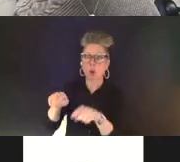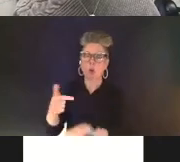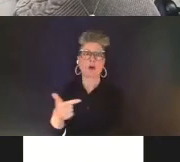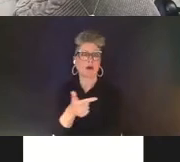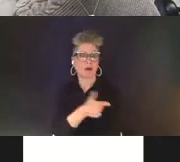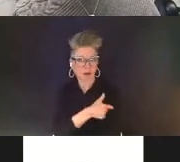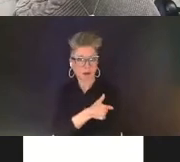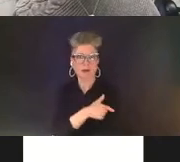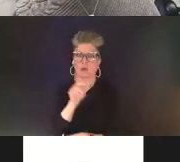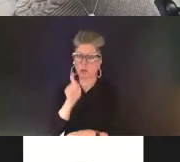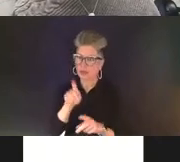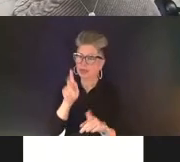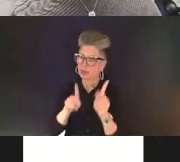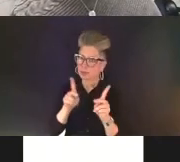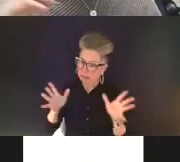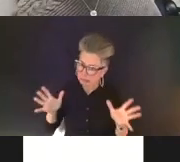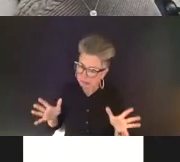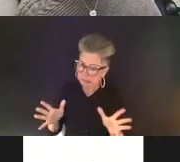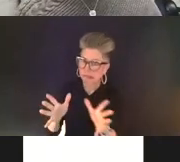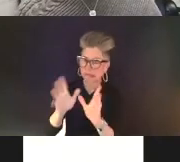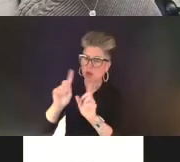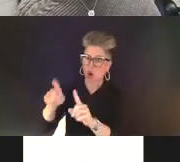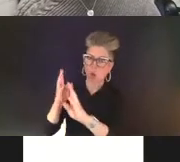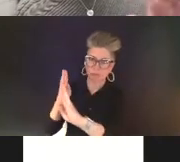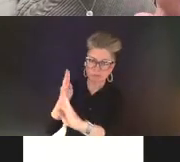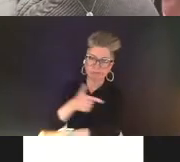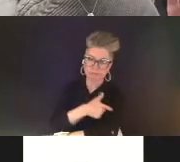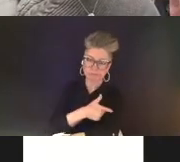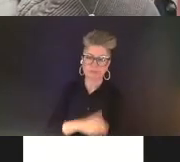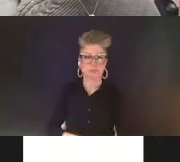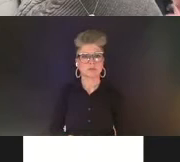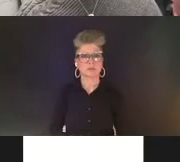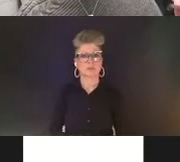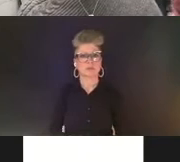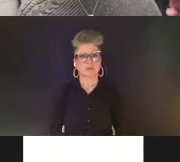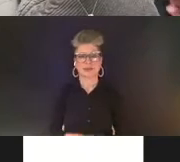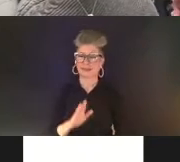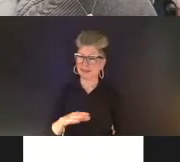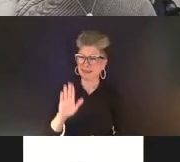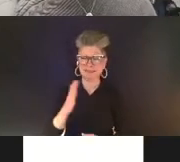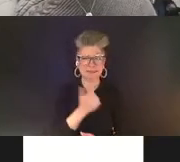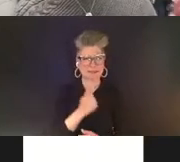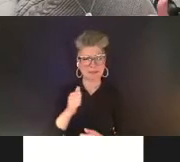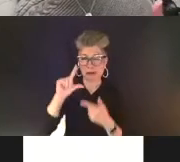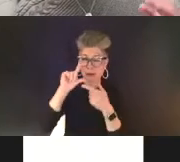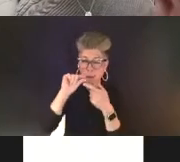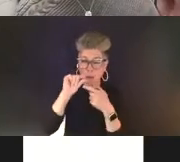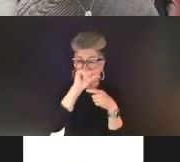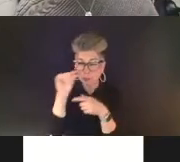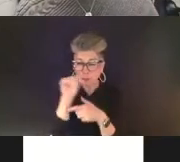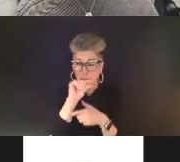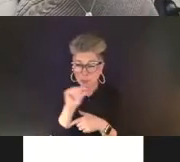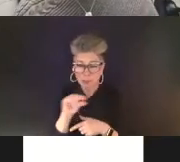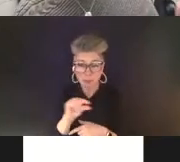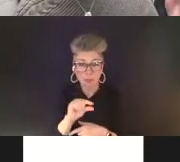to these locations. And then the typing gets even smaller, because look at all our